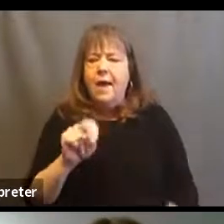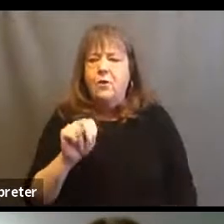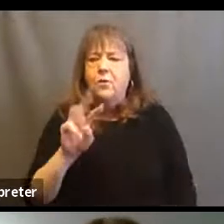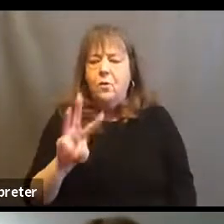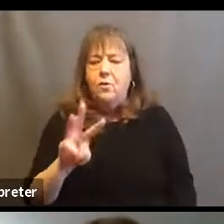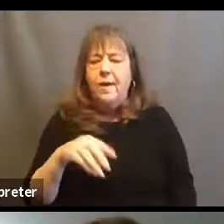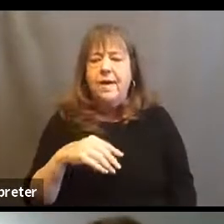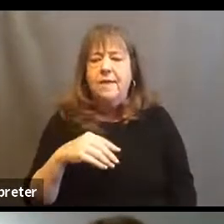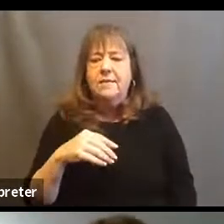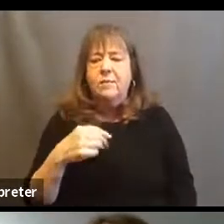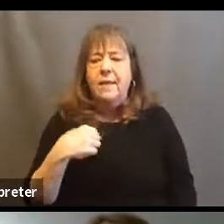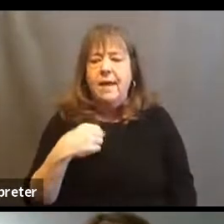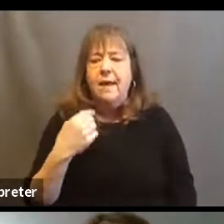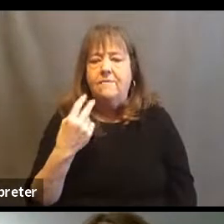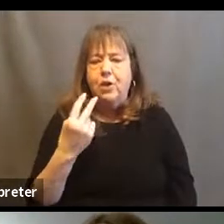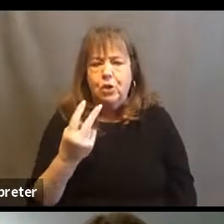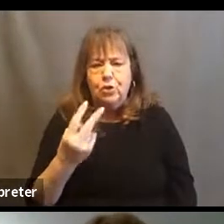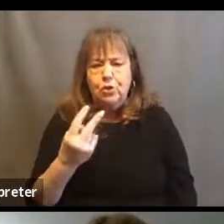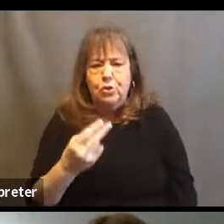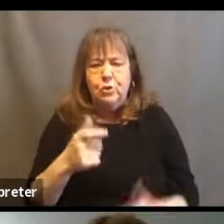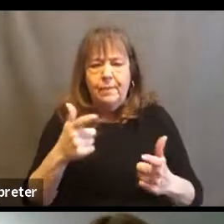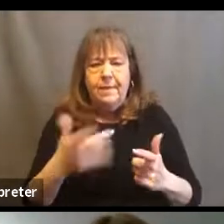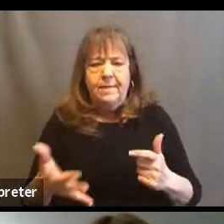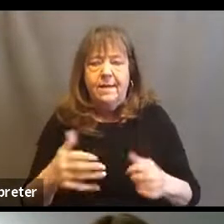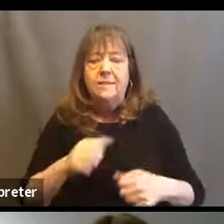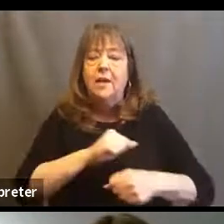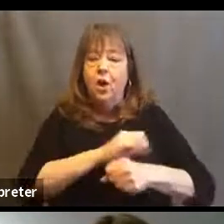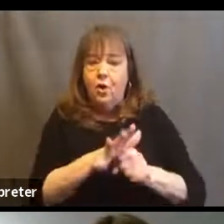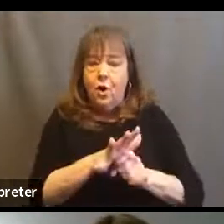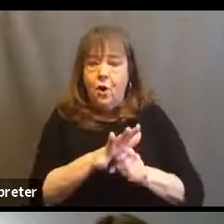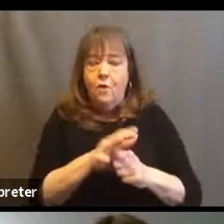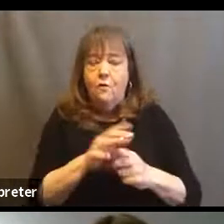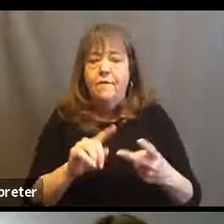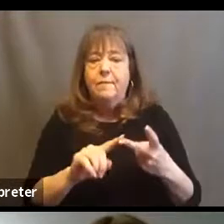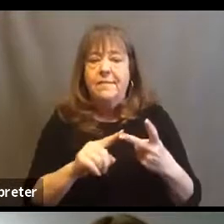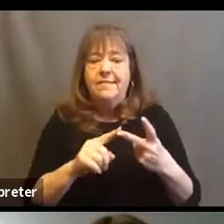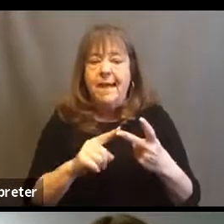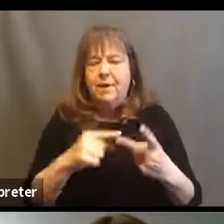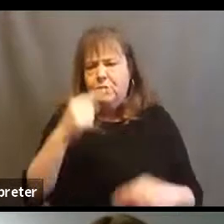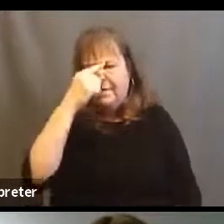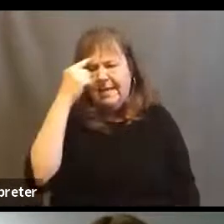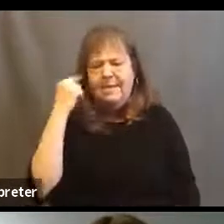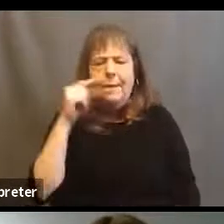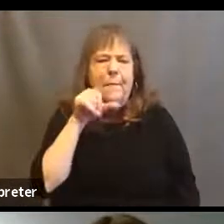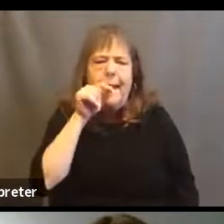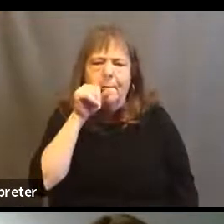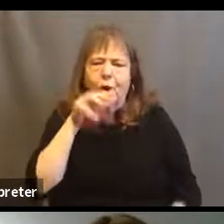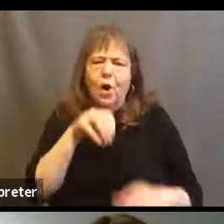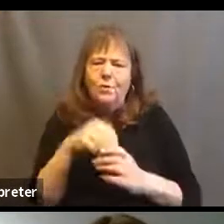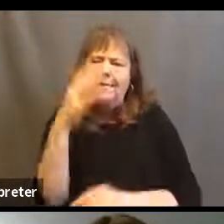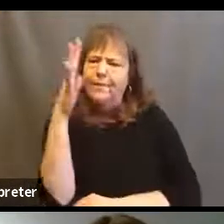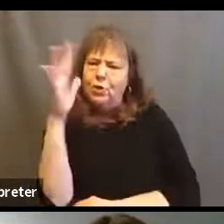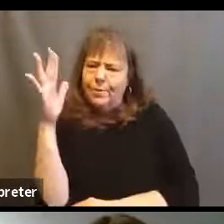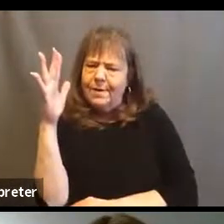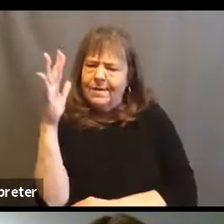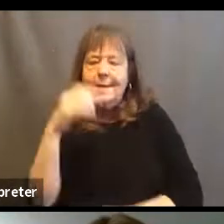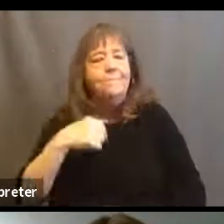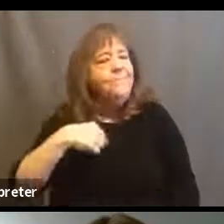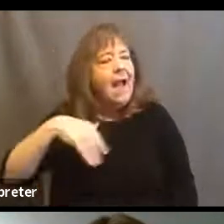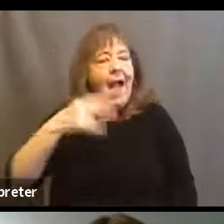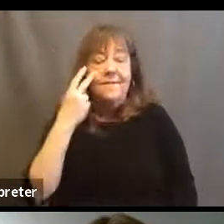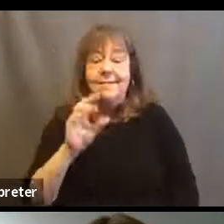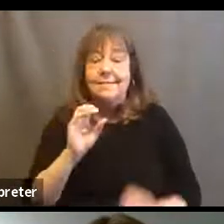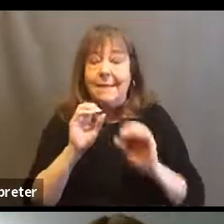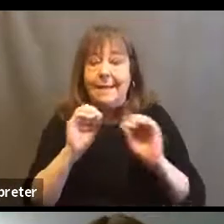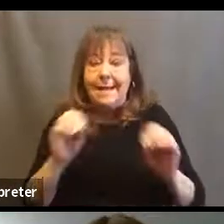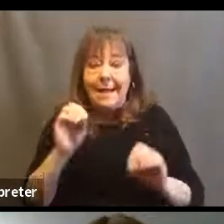with two major plagues. Obviously, COVID-19. The second is these black birds in our trees. I have not seen a single black